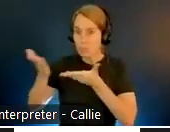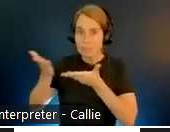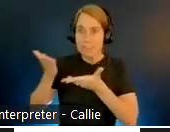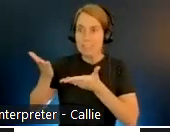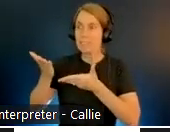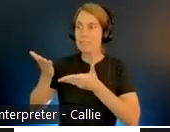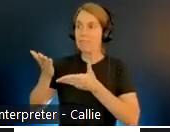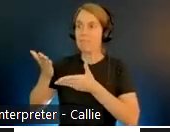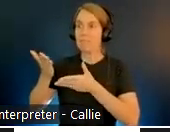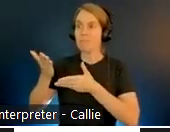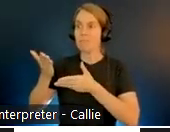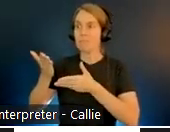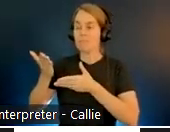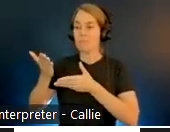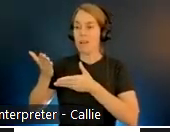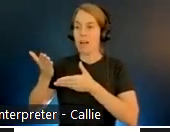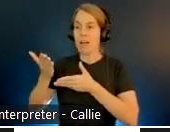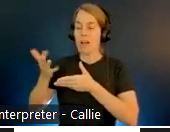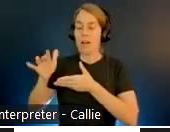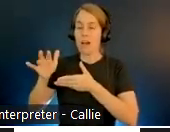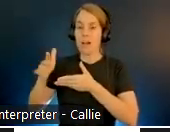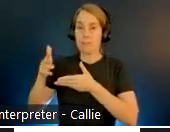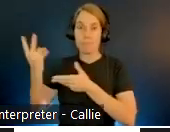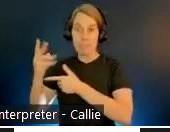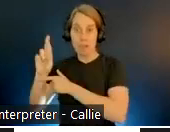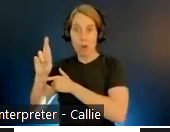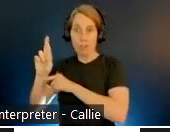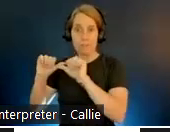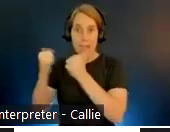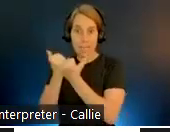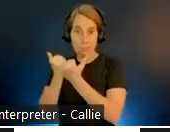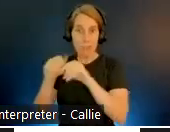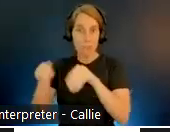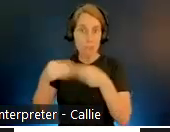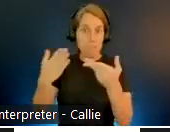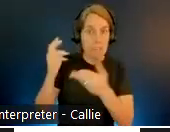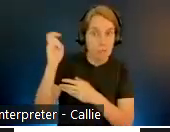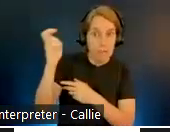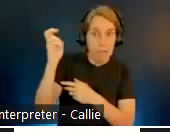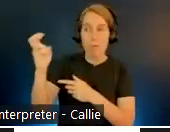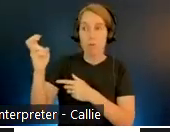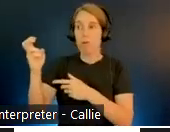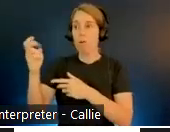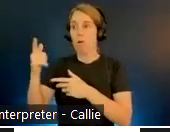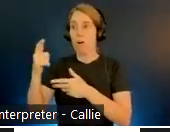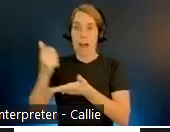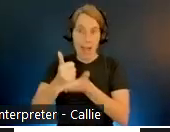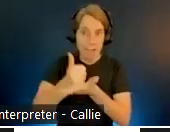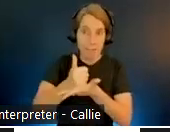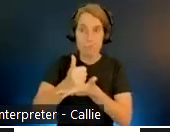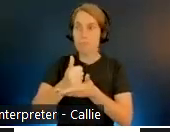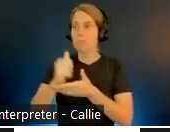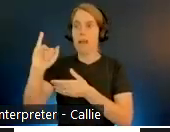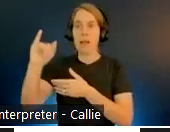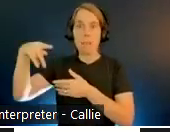connection, that may be provided by the VR agency or as part of the IPE, and transportation to